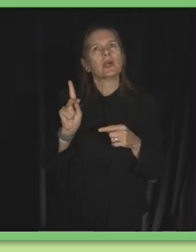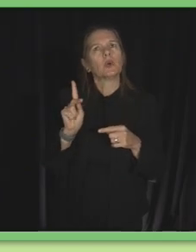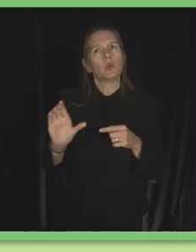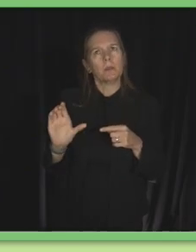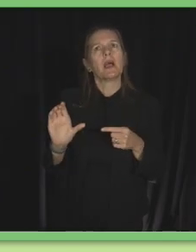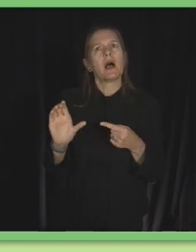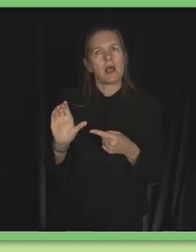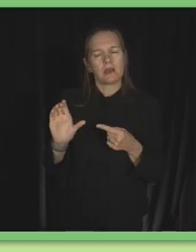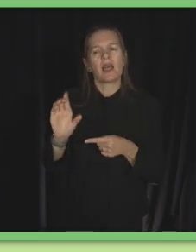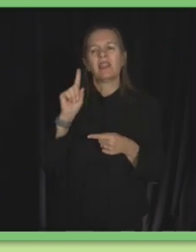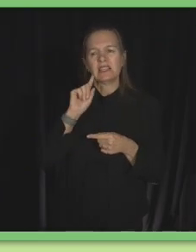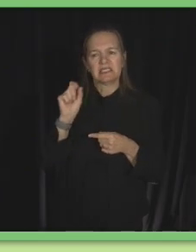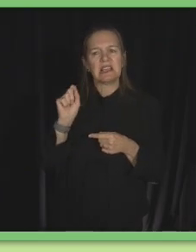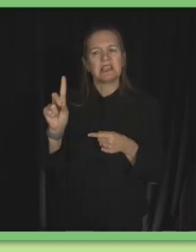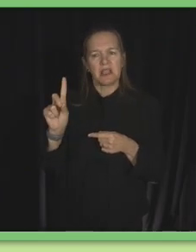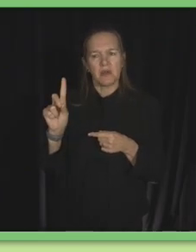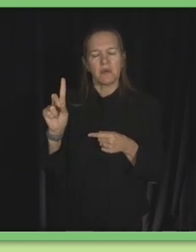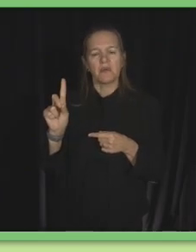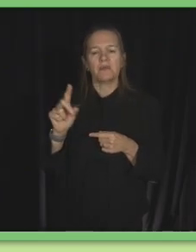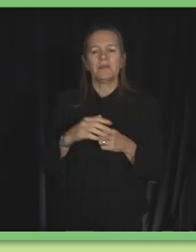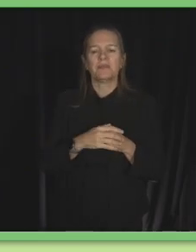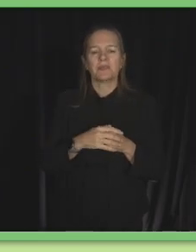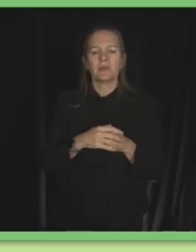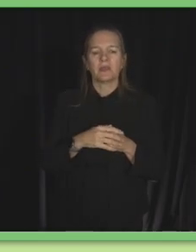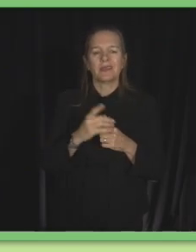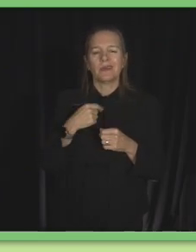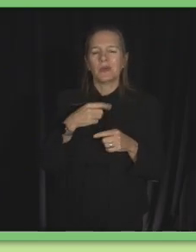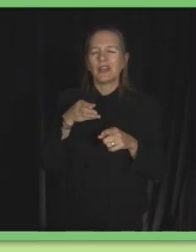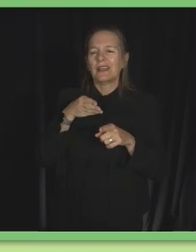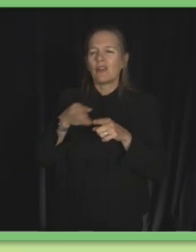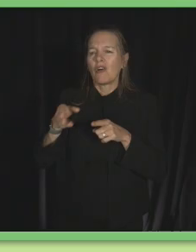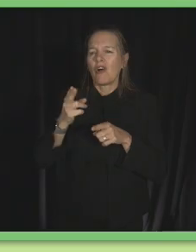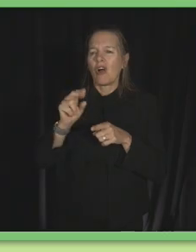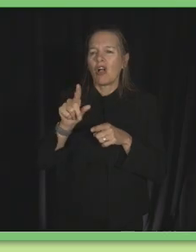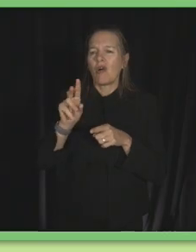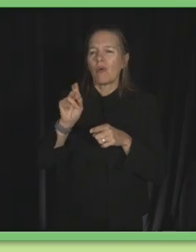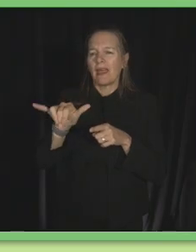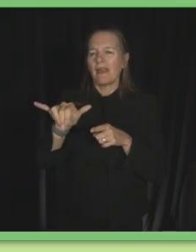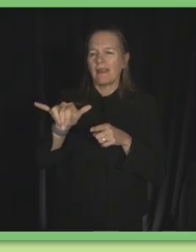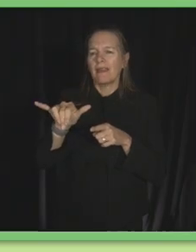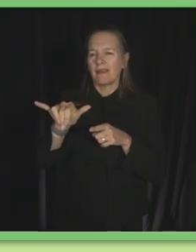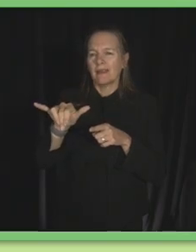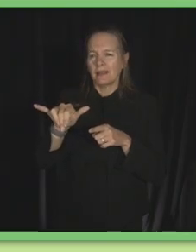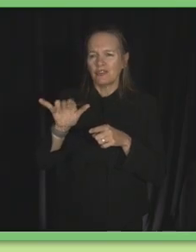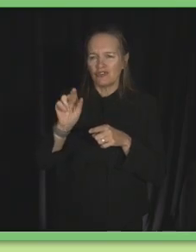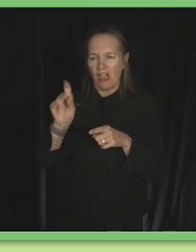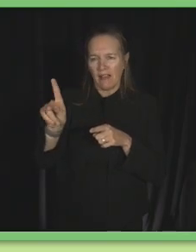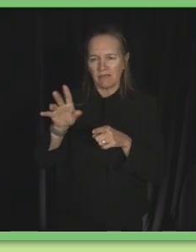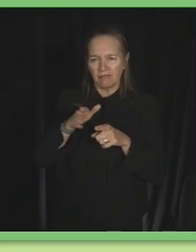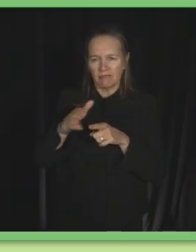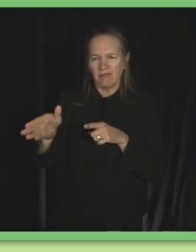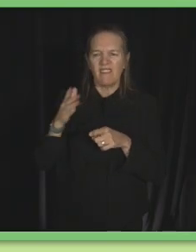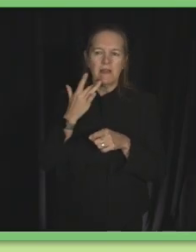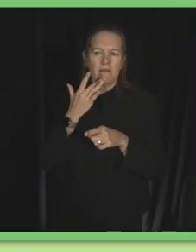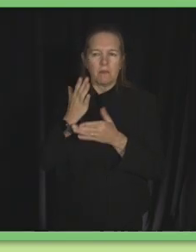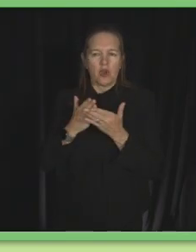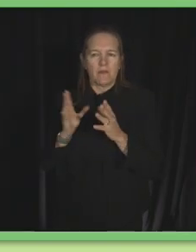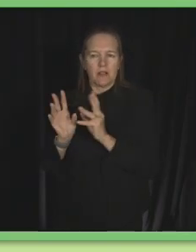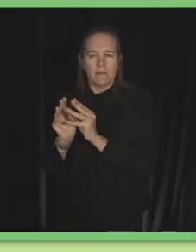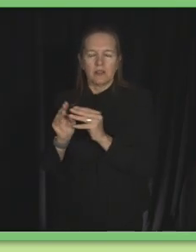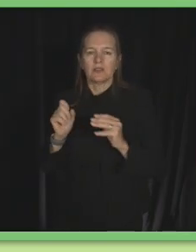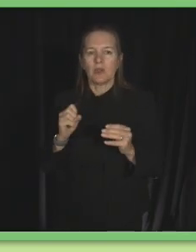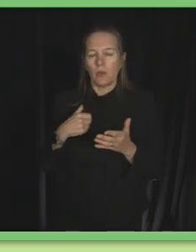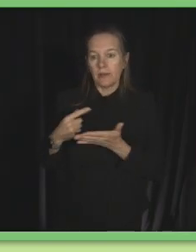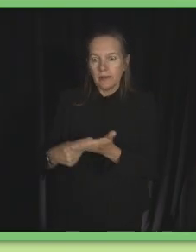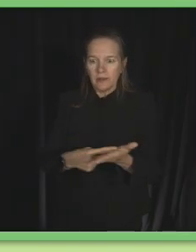and in the hallway track, which is one of my favorite parts of this conference, our discussions turned to